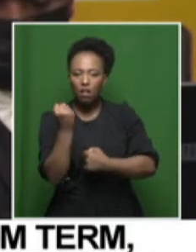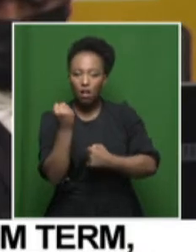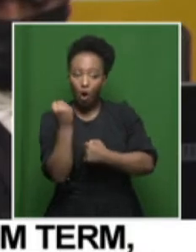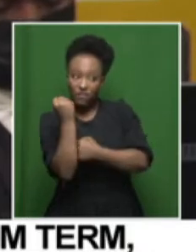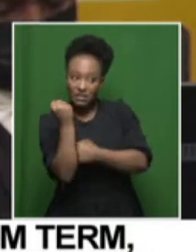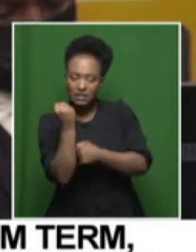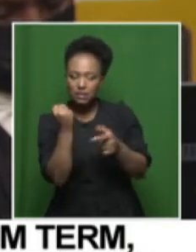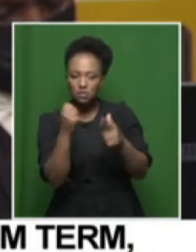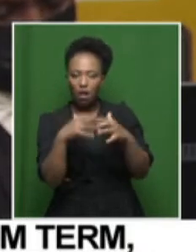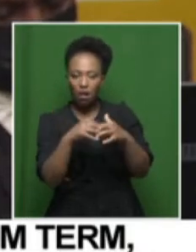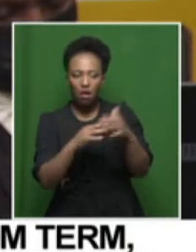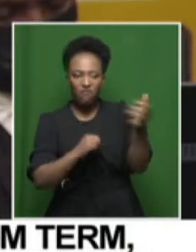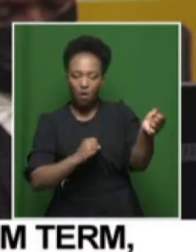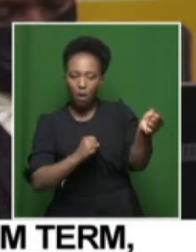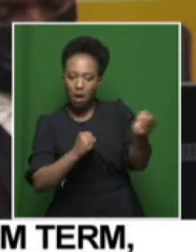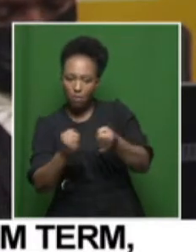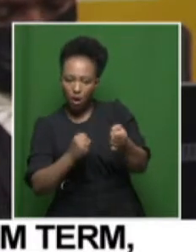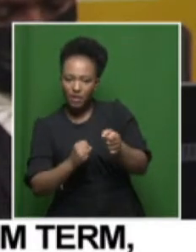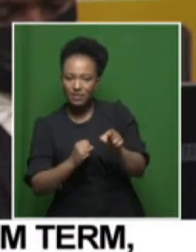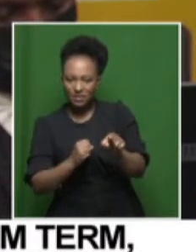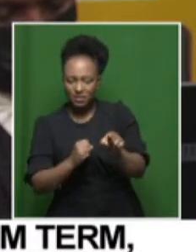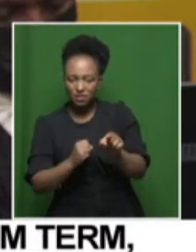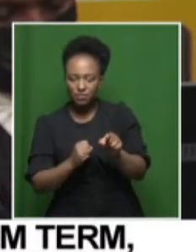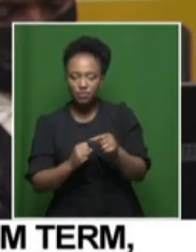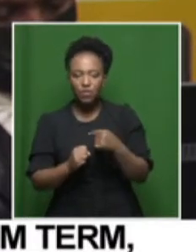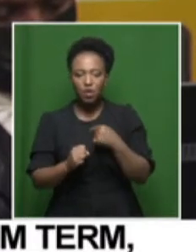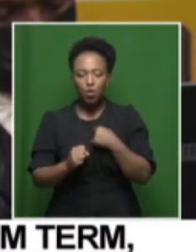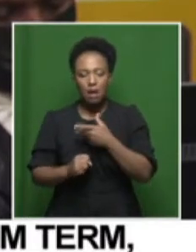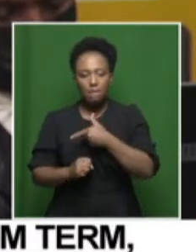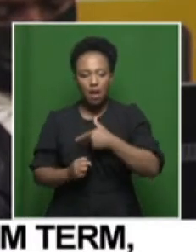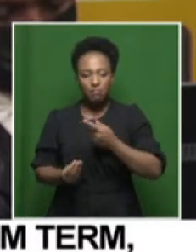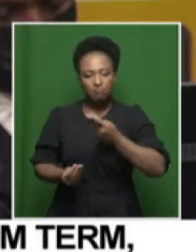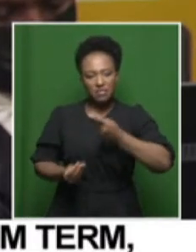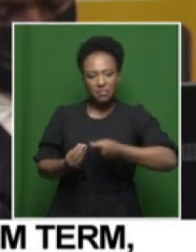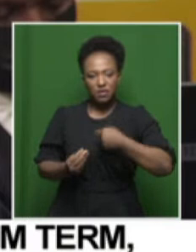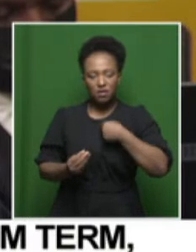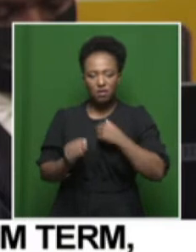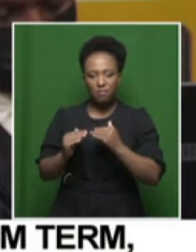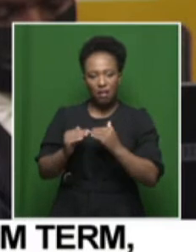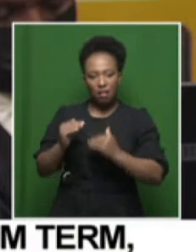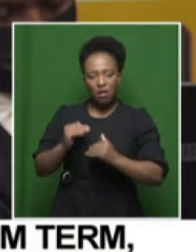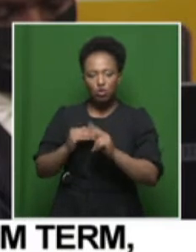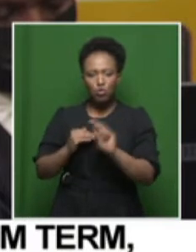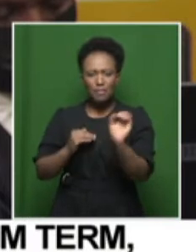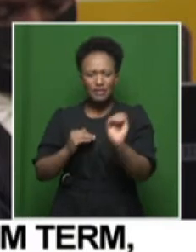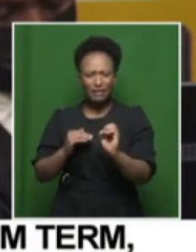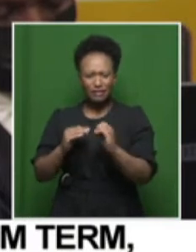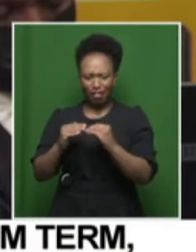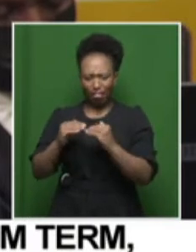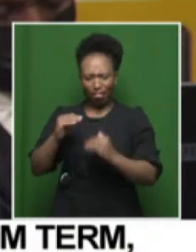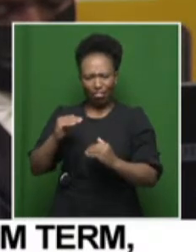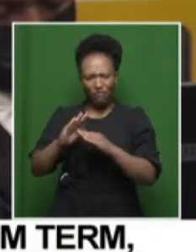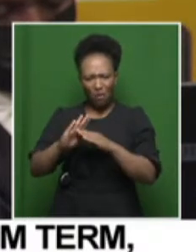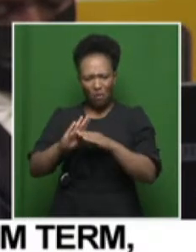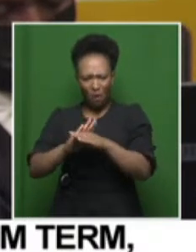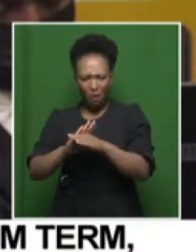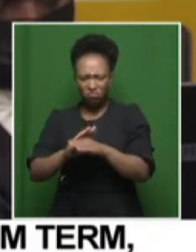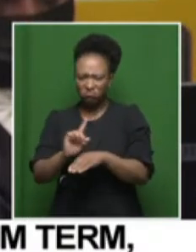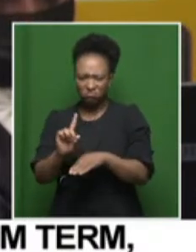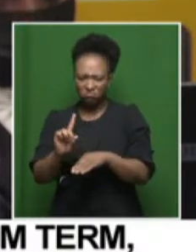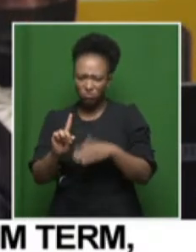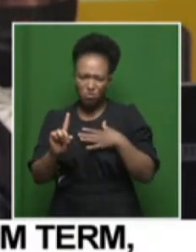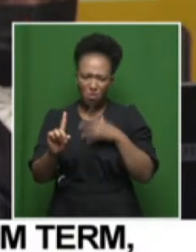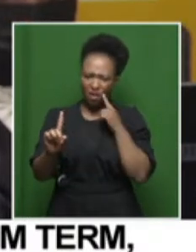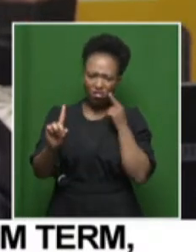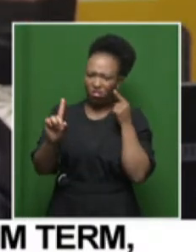Madam Speaker, we do not aspire to be below 2% growth economy. We are